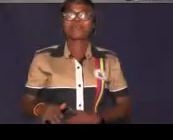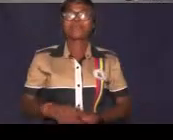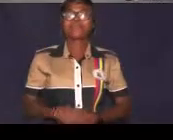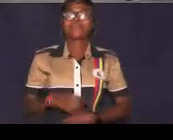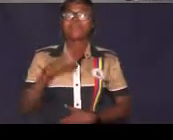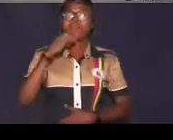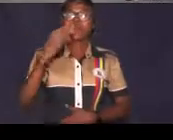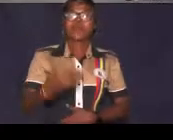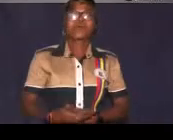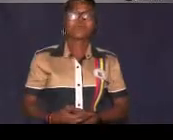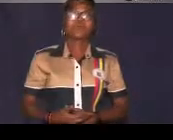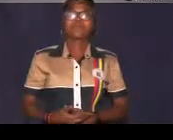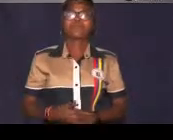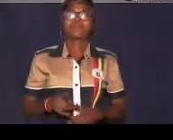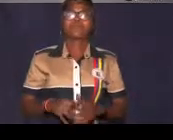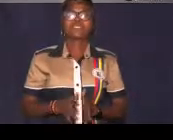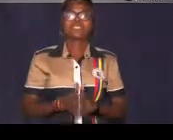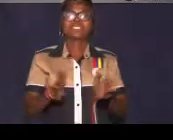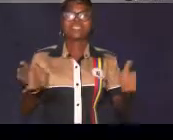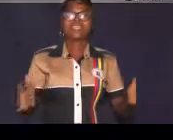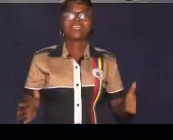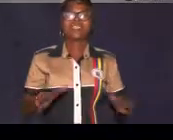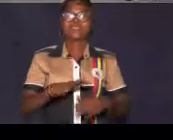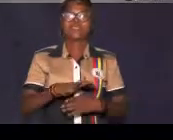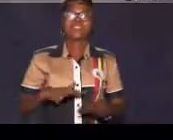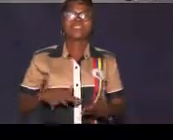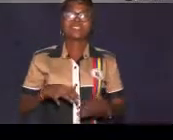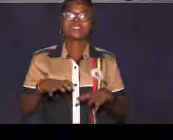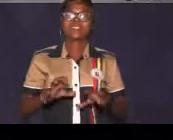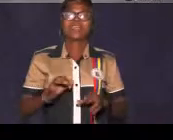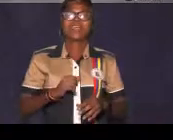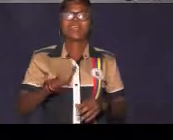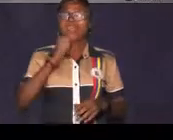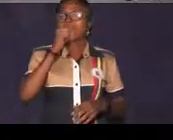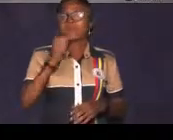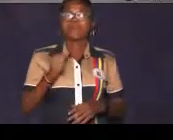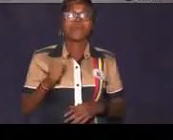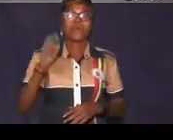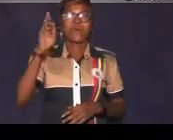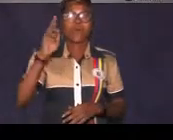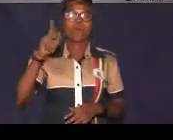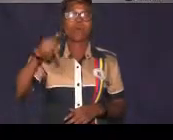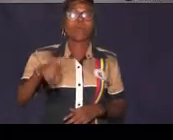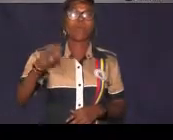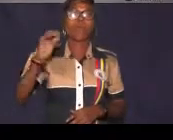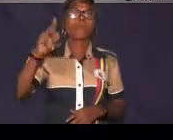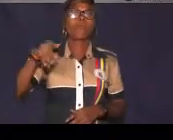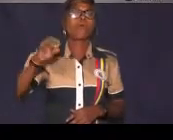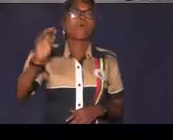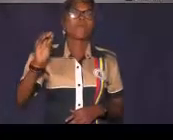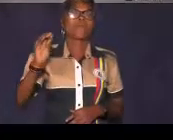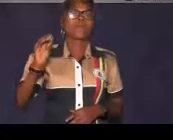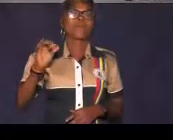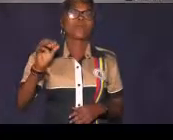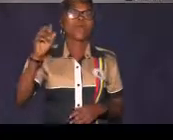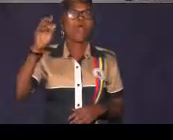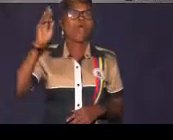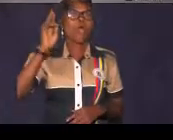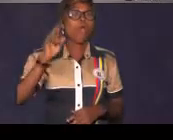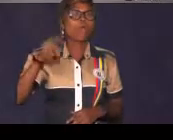Hello pupils, you are welcome to General Studies class. I am Uncle